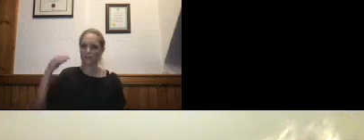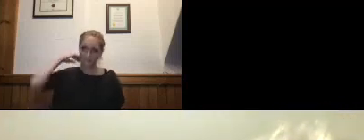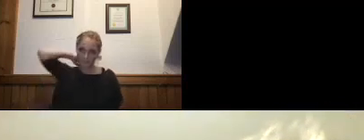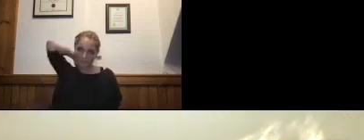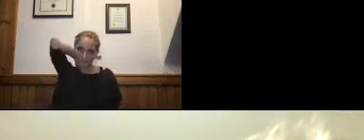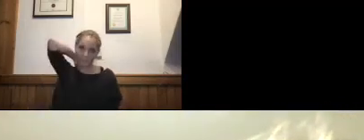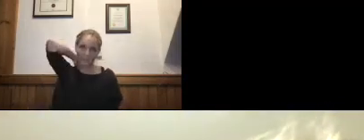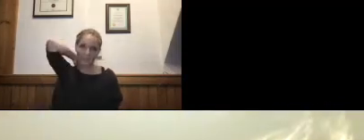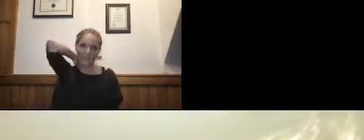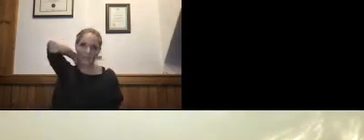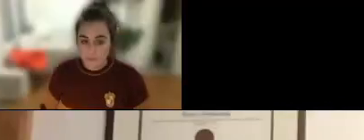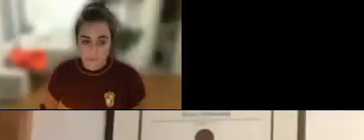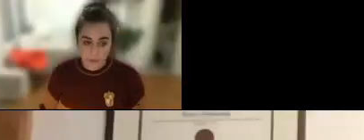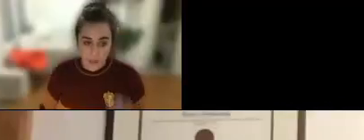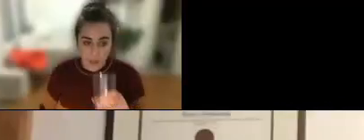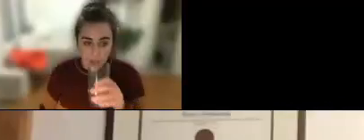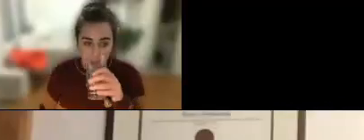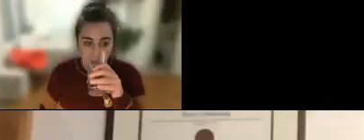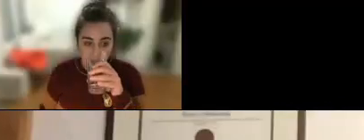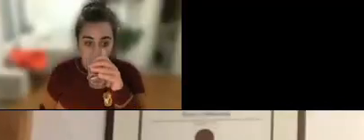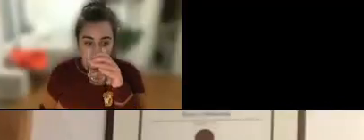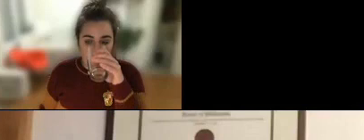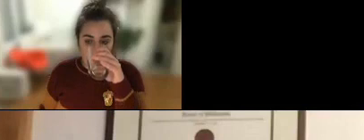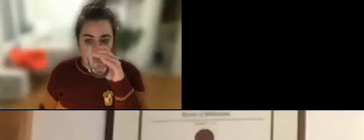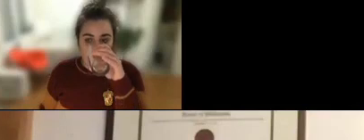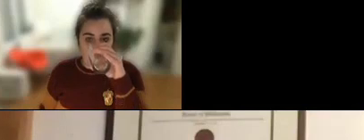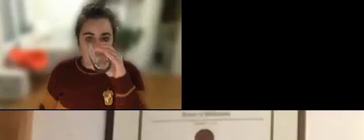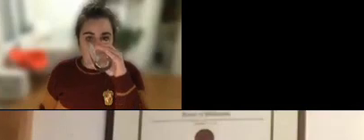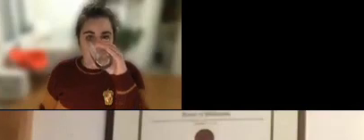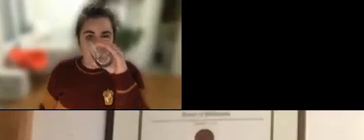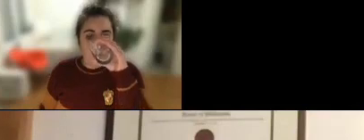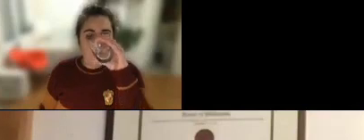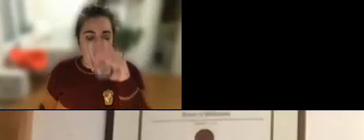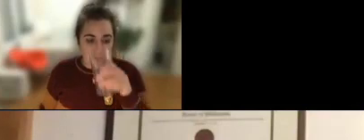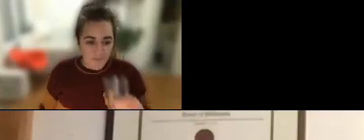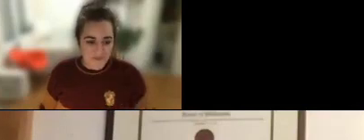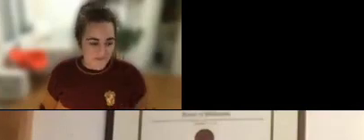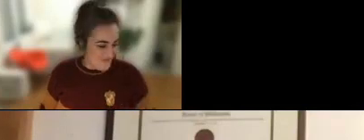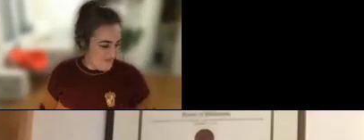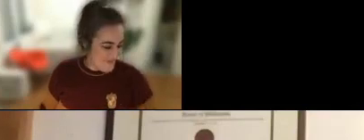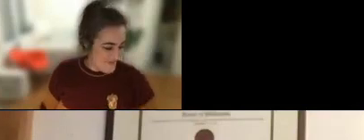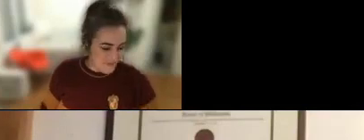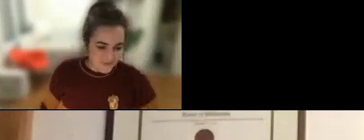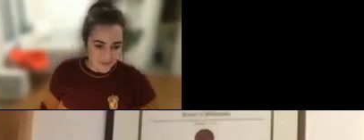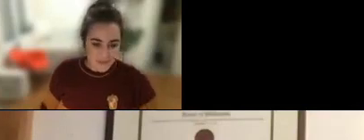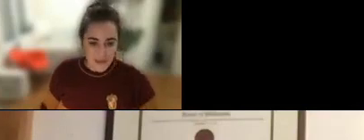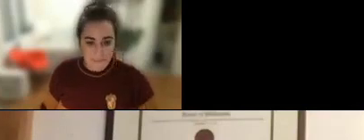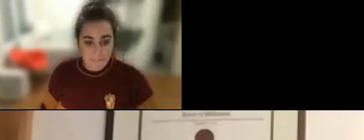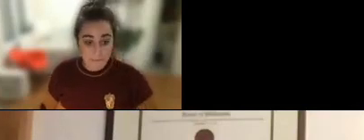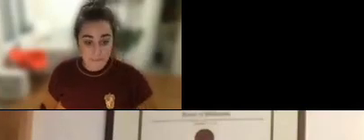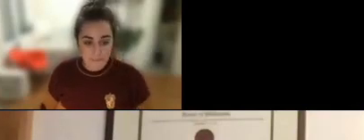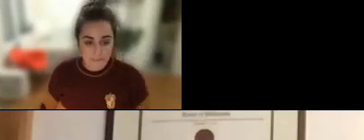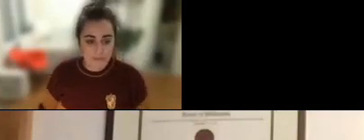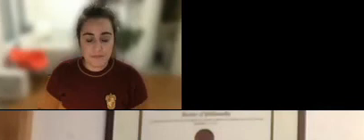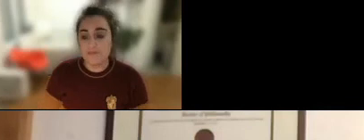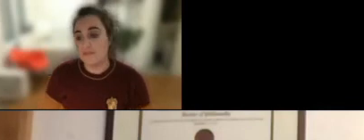Sure, I can start this one. I'm sure Rachel will have something to add, probably. I'll miss something, but so just to